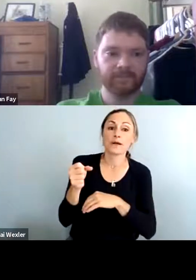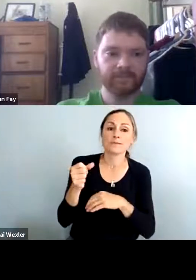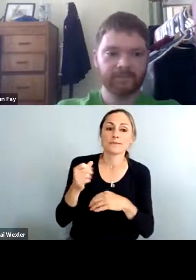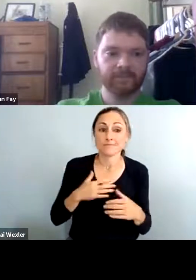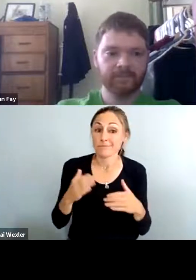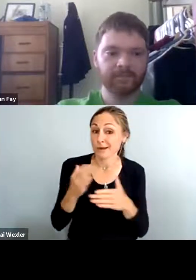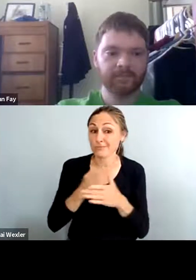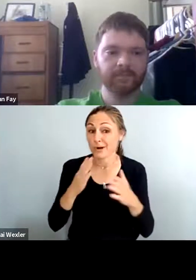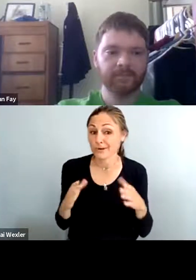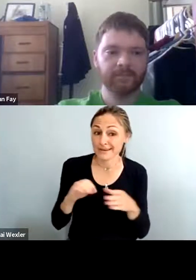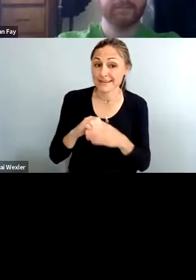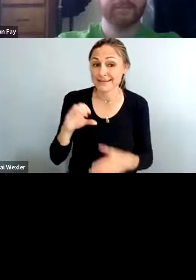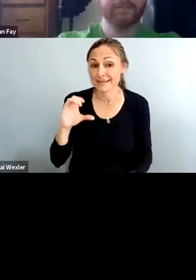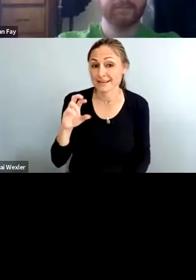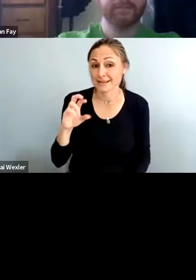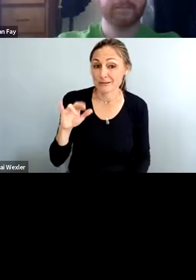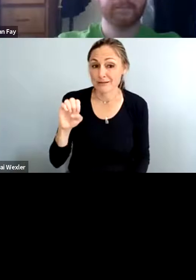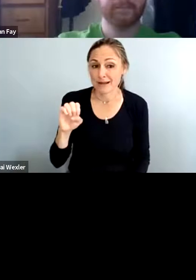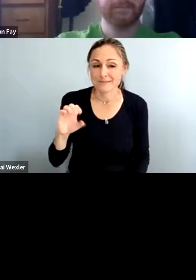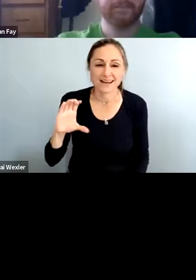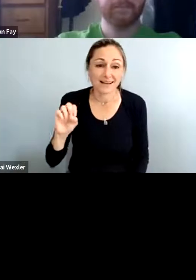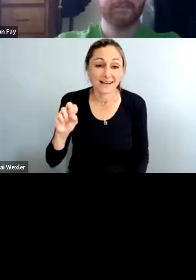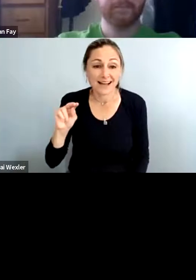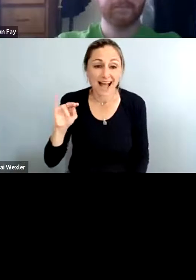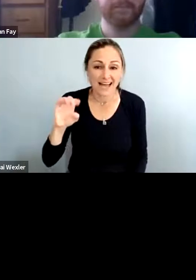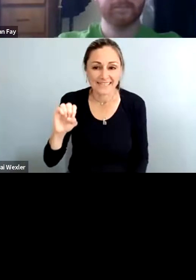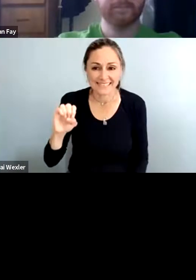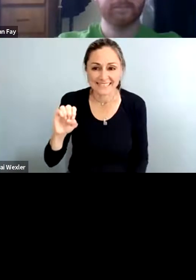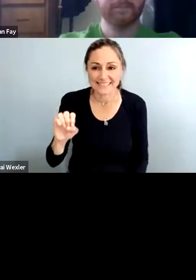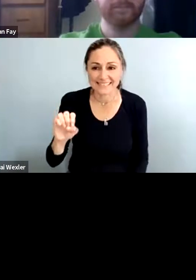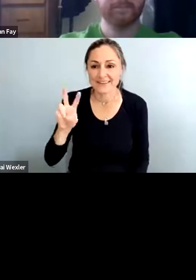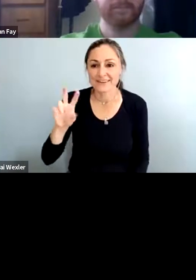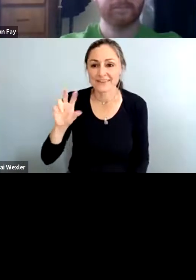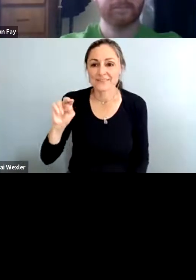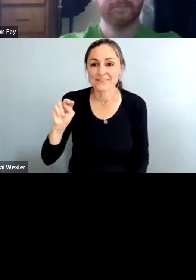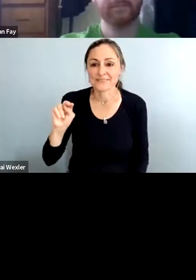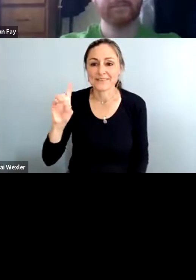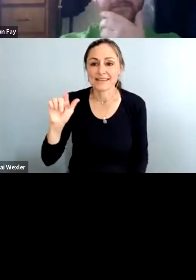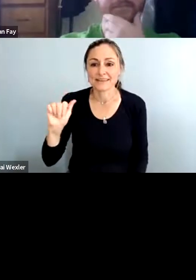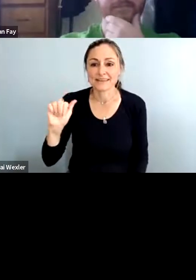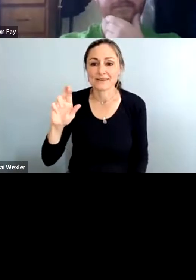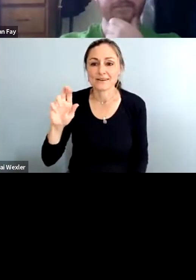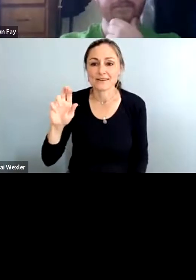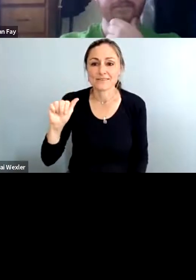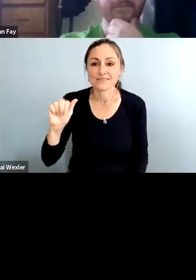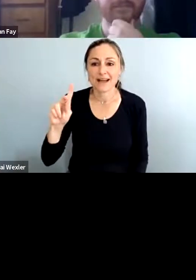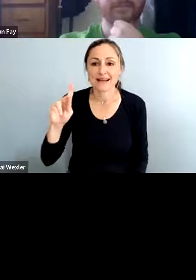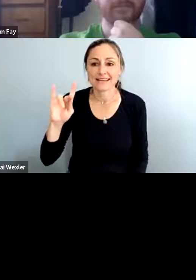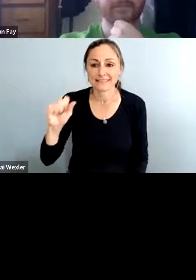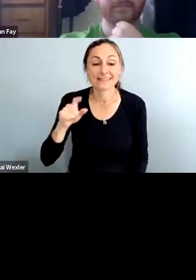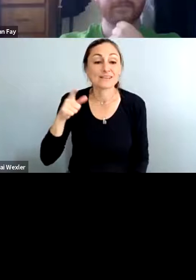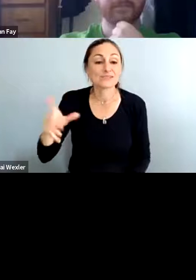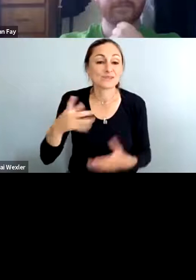crime, Connie Vandereckes, and she is going to talk to us about the next